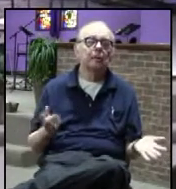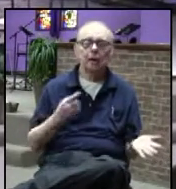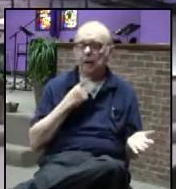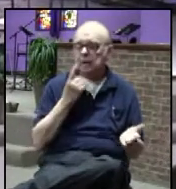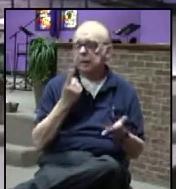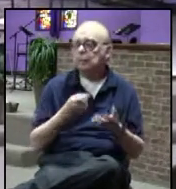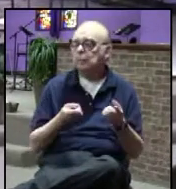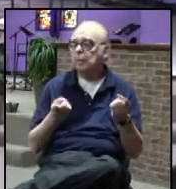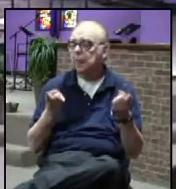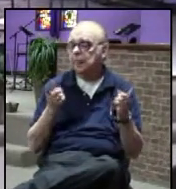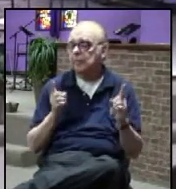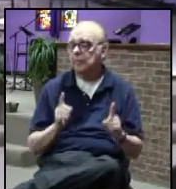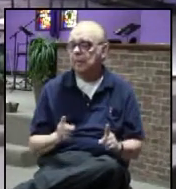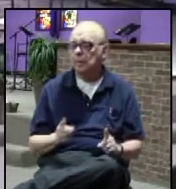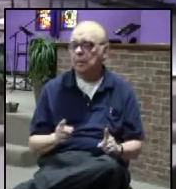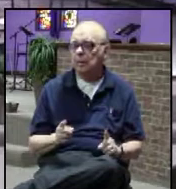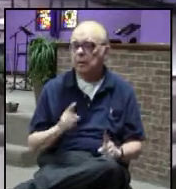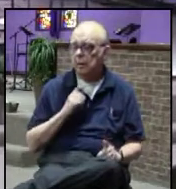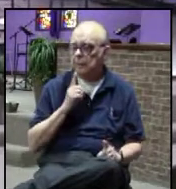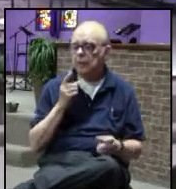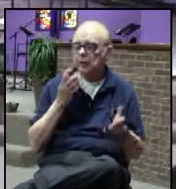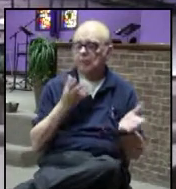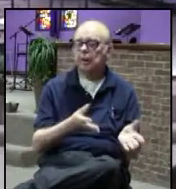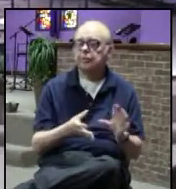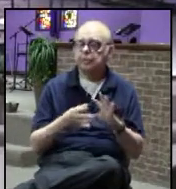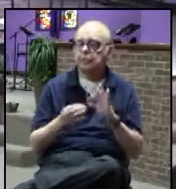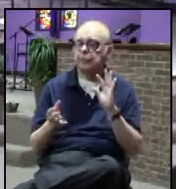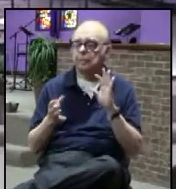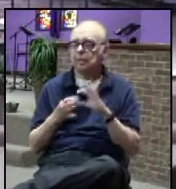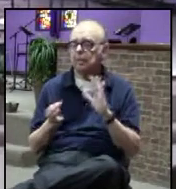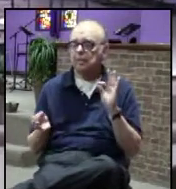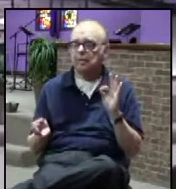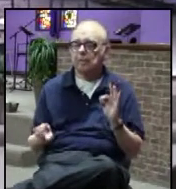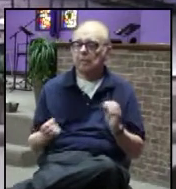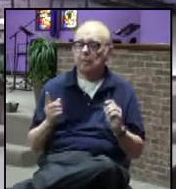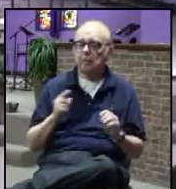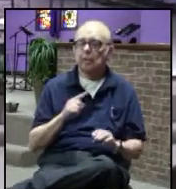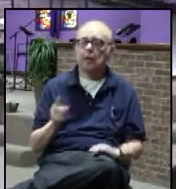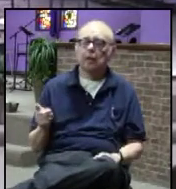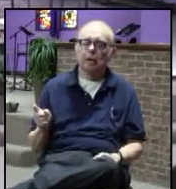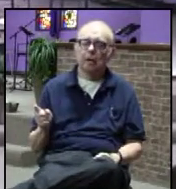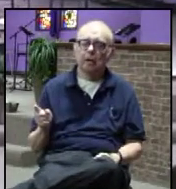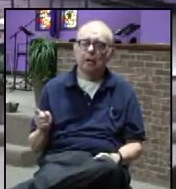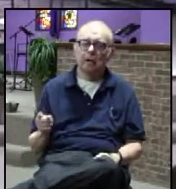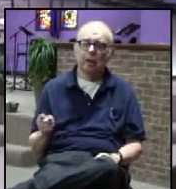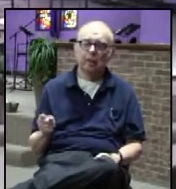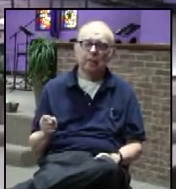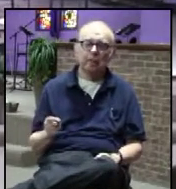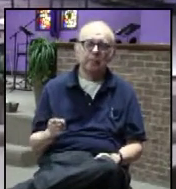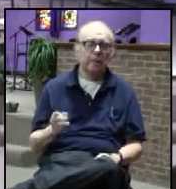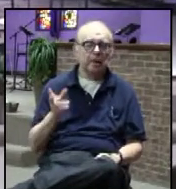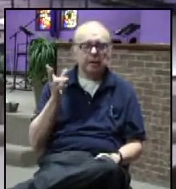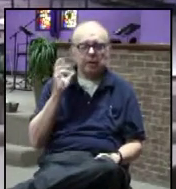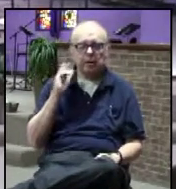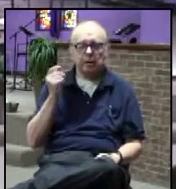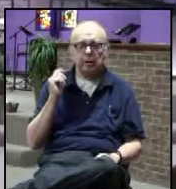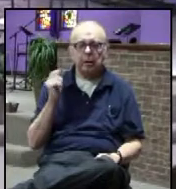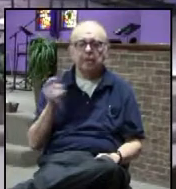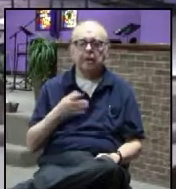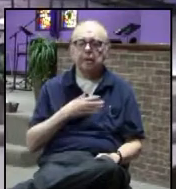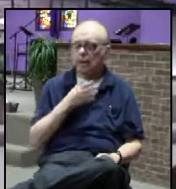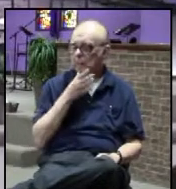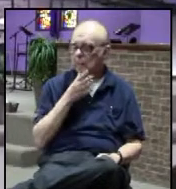you what happened. Tell you the rest of the story. Many of you that weren't here, you didn't hear the testimony of the young